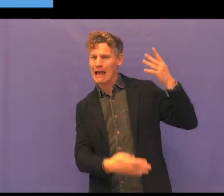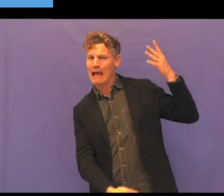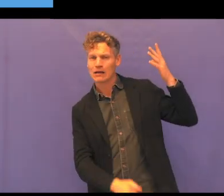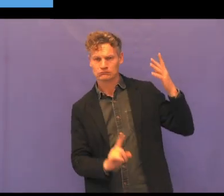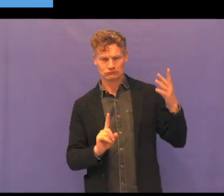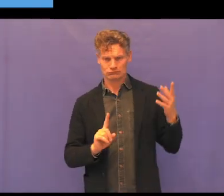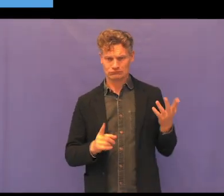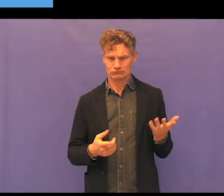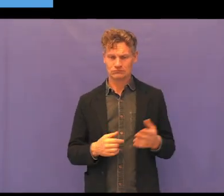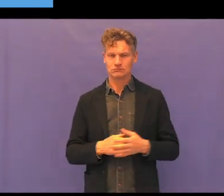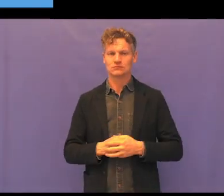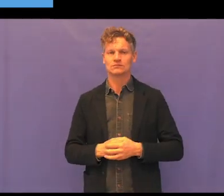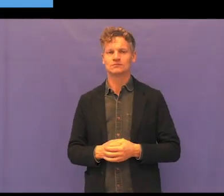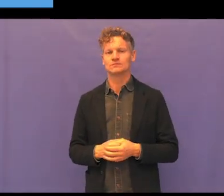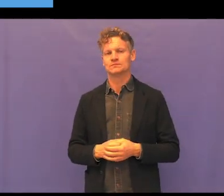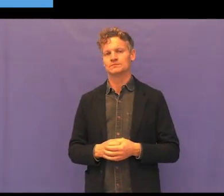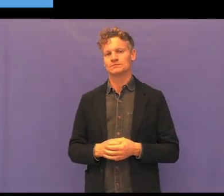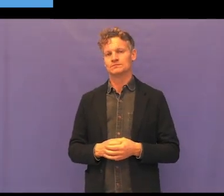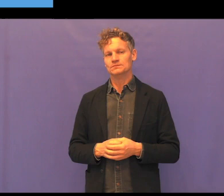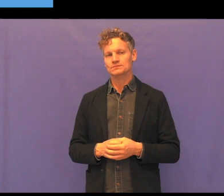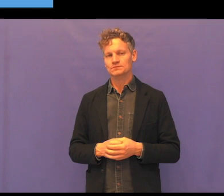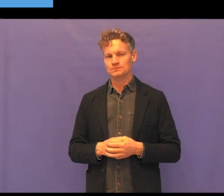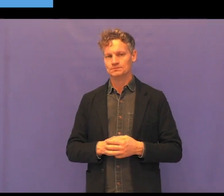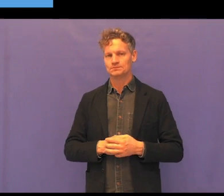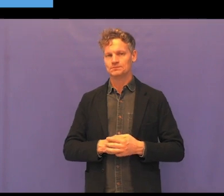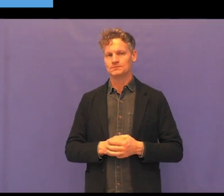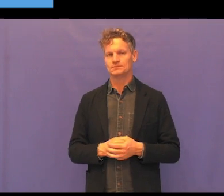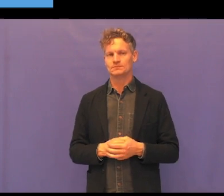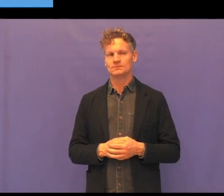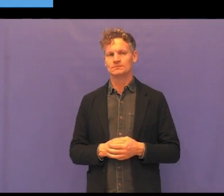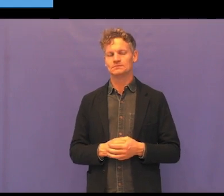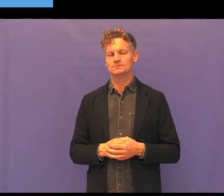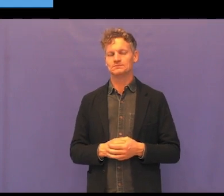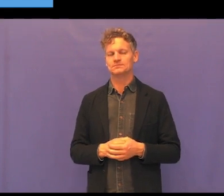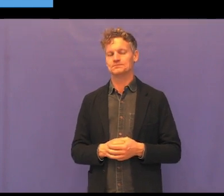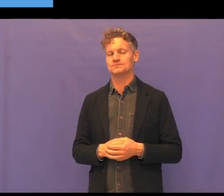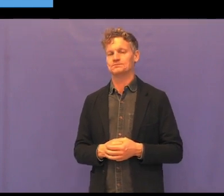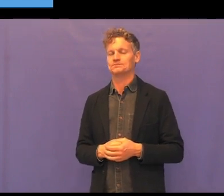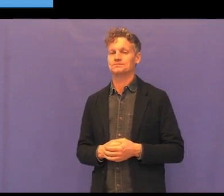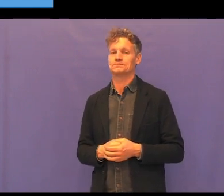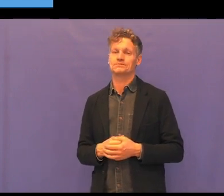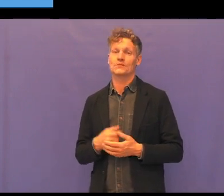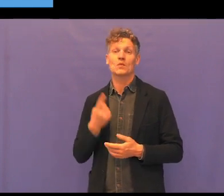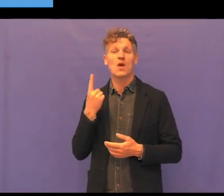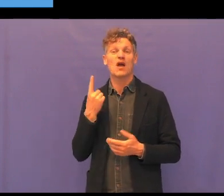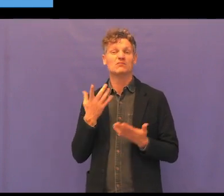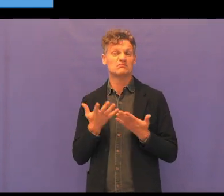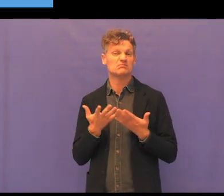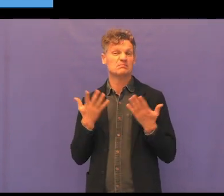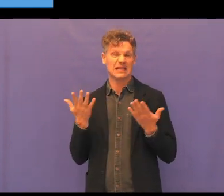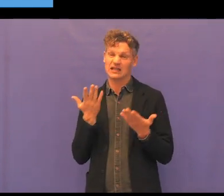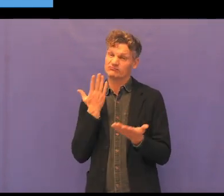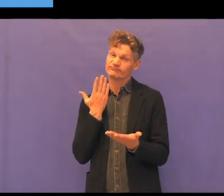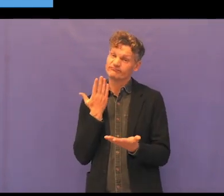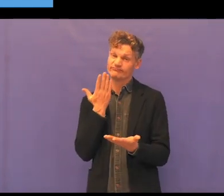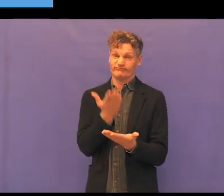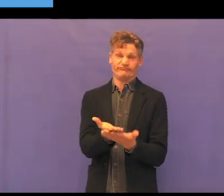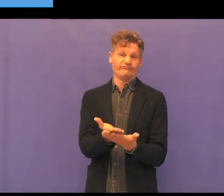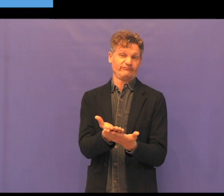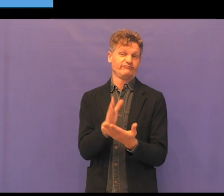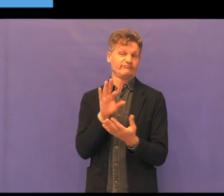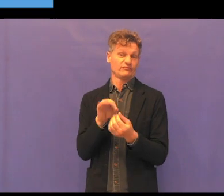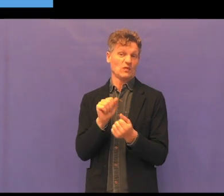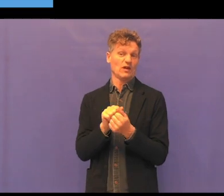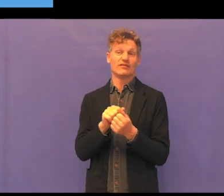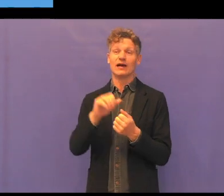central arguments that's been made in terms of the climate crisis and the climate emergency is what's called the